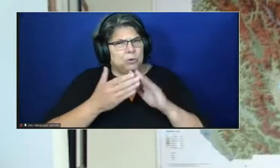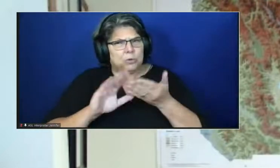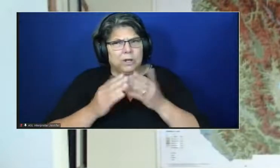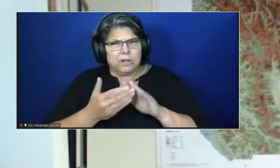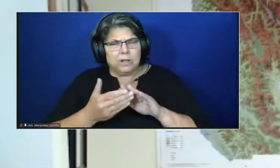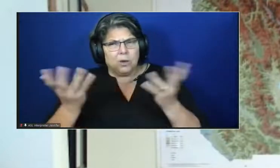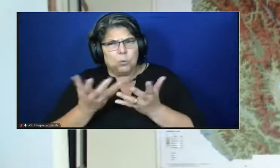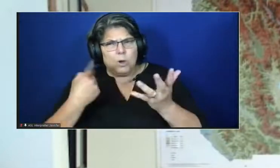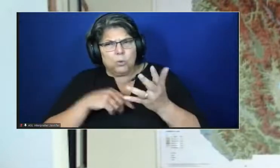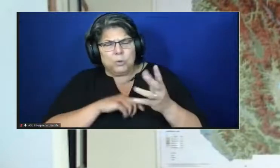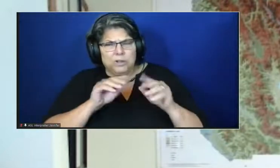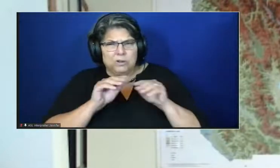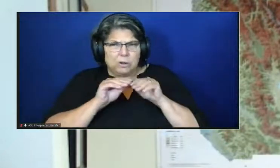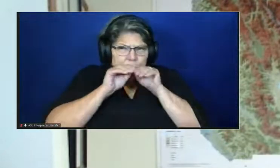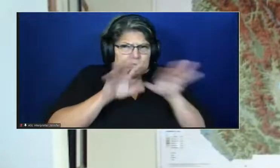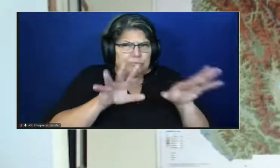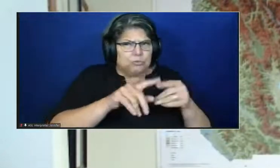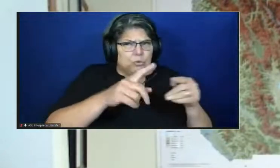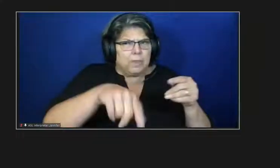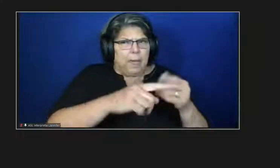them.